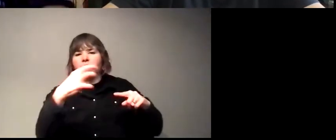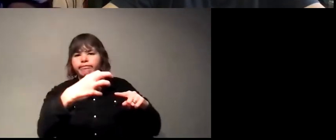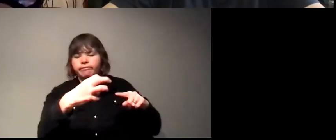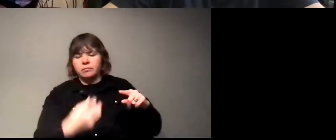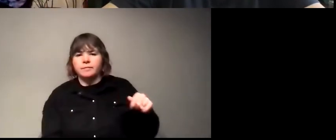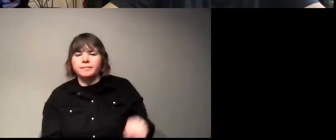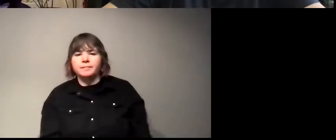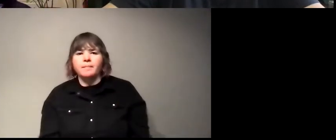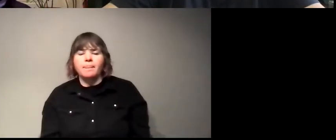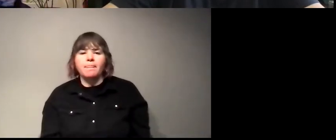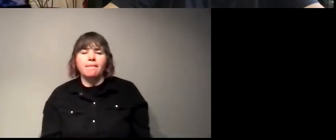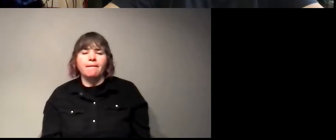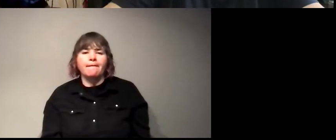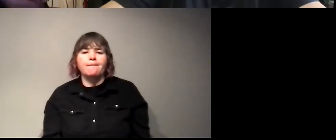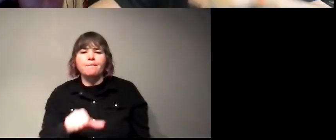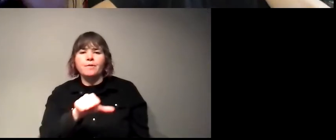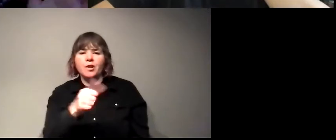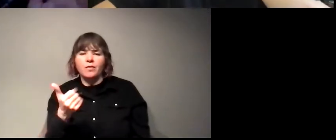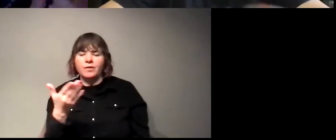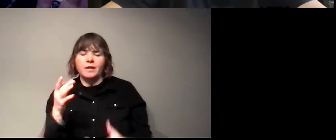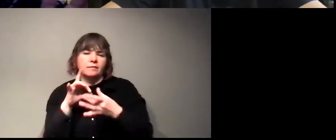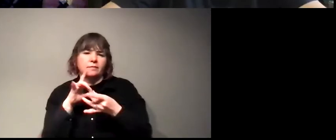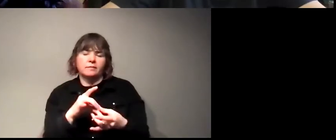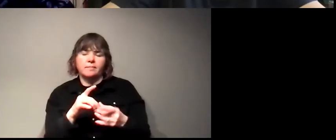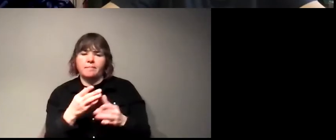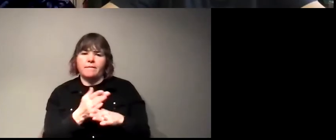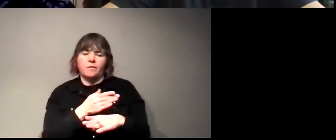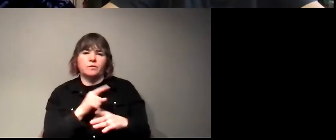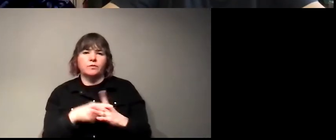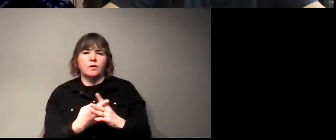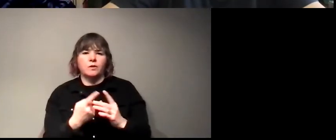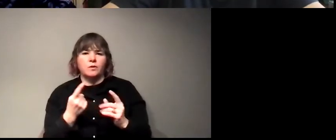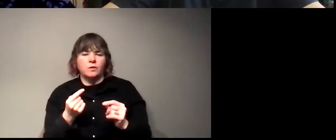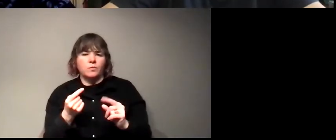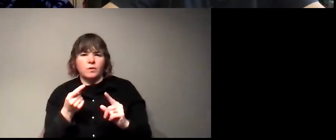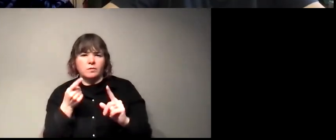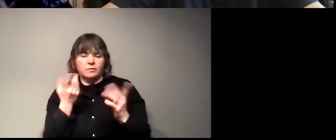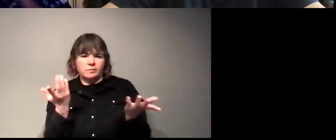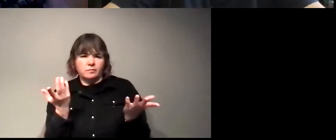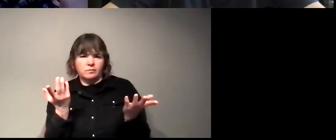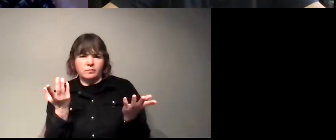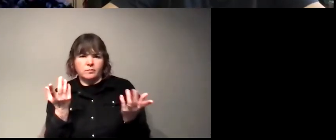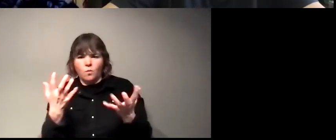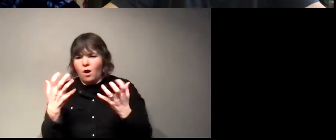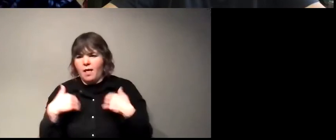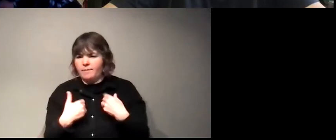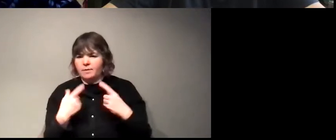And another thing you need to think about before you even get started is, what is your, like, what does it want in life? What kind of food does it